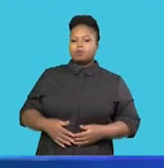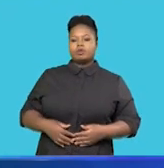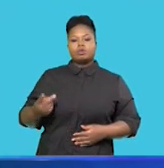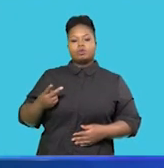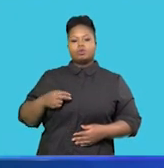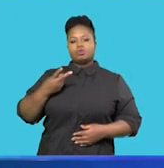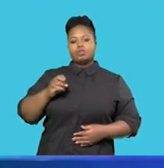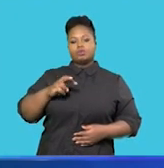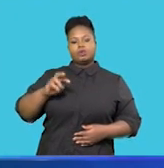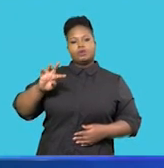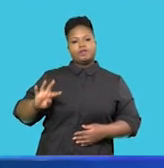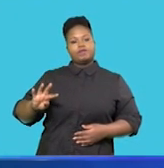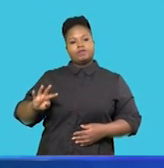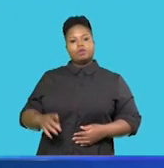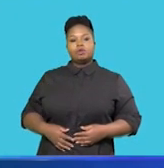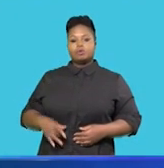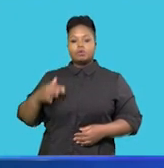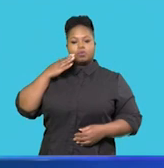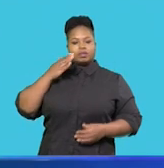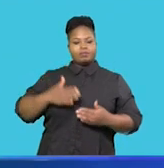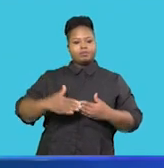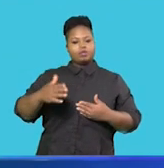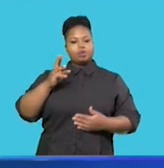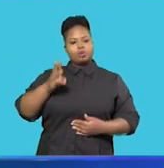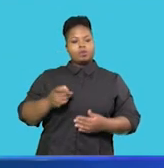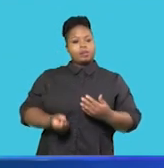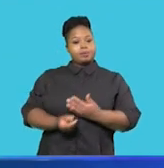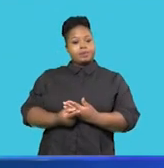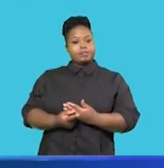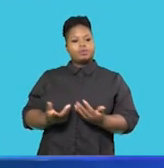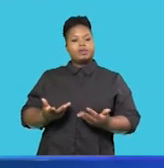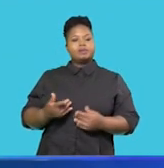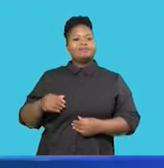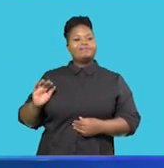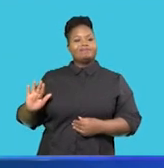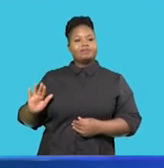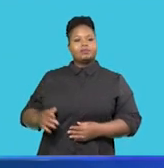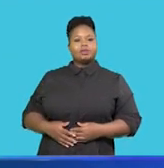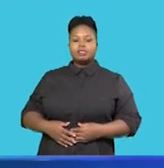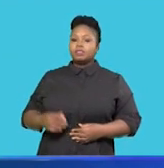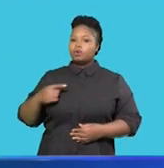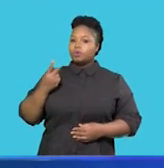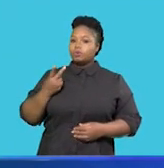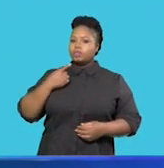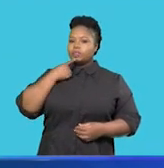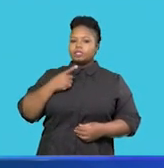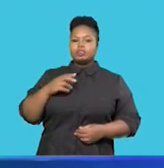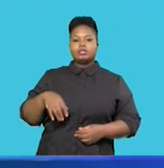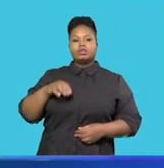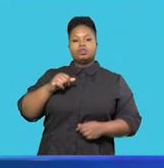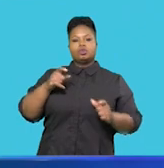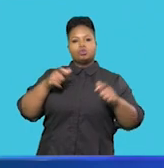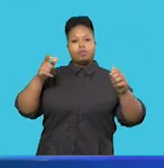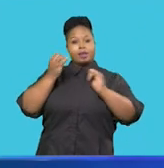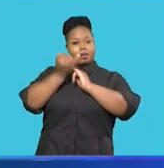wa 2024 ka metsatseleko ka go rokotsang mathe mo bokhutlong jwa beke jo re tsena mo go bone. Kgaisano eno ya Hollywoodbets Super League